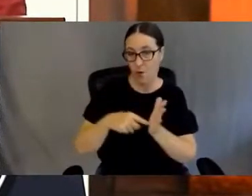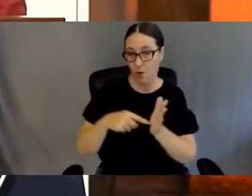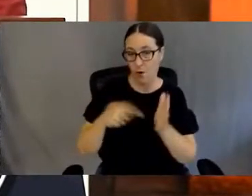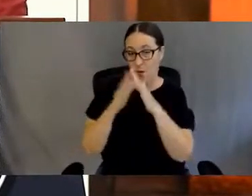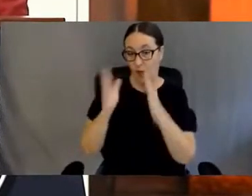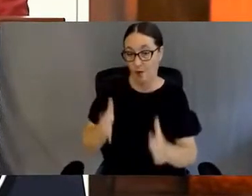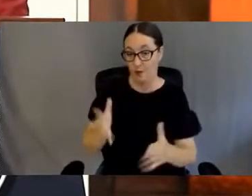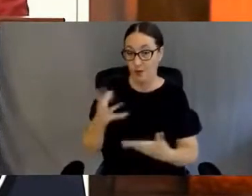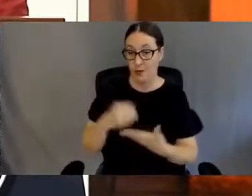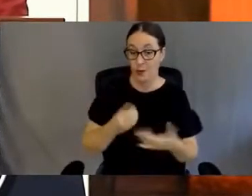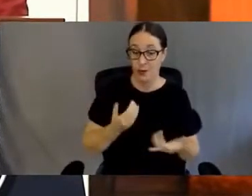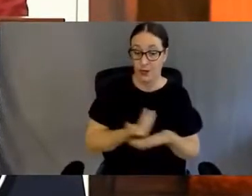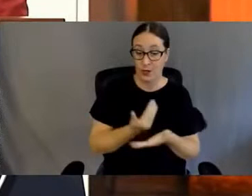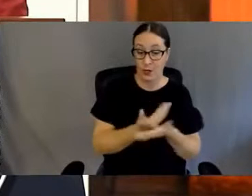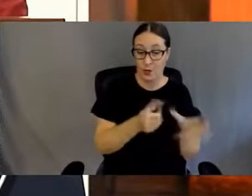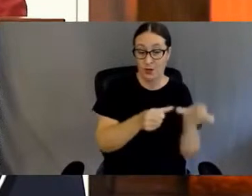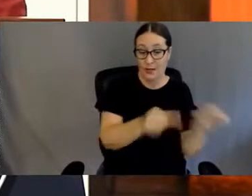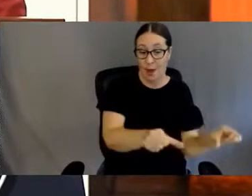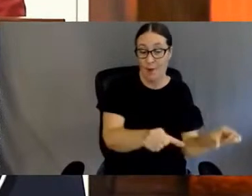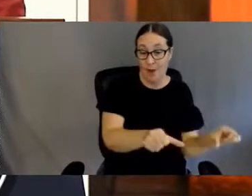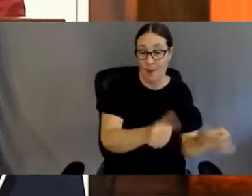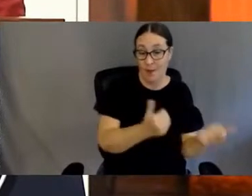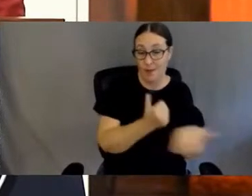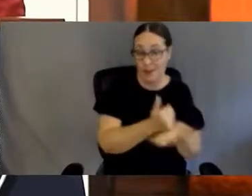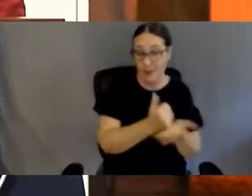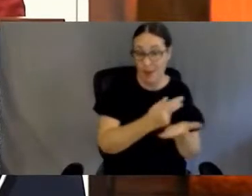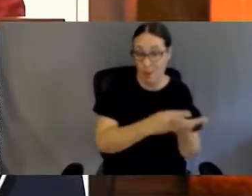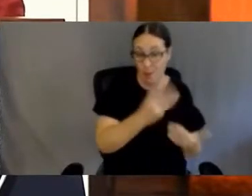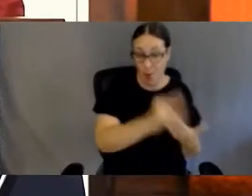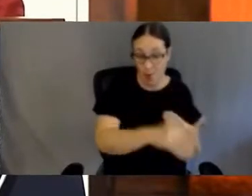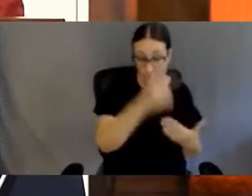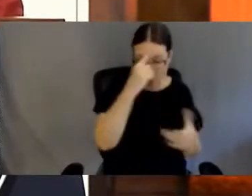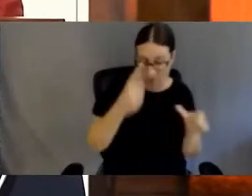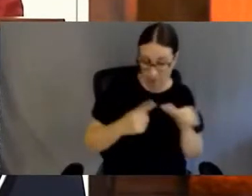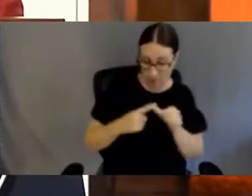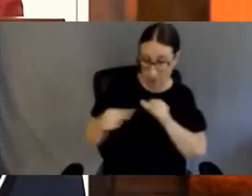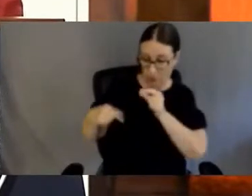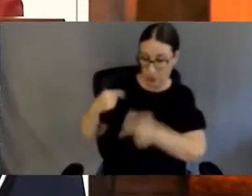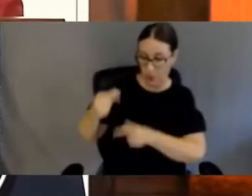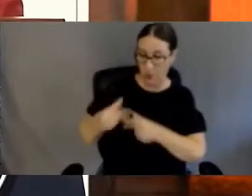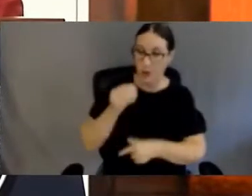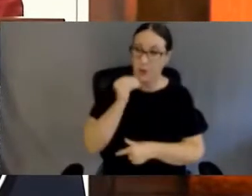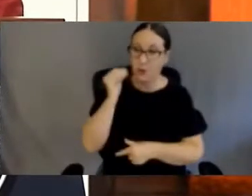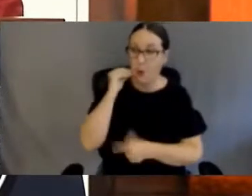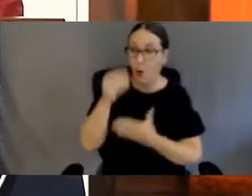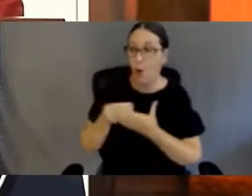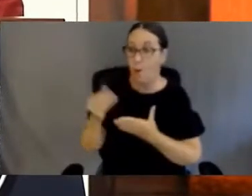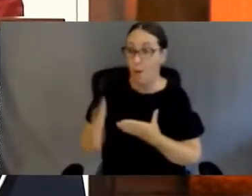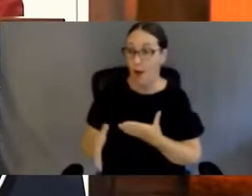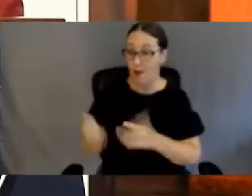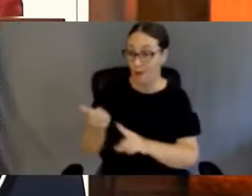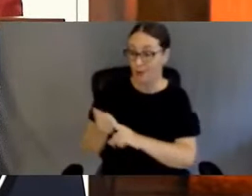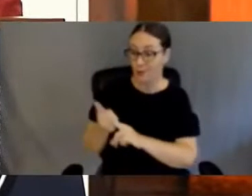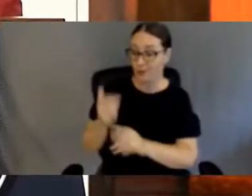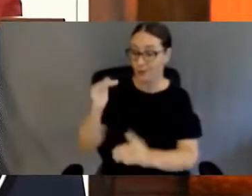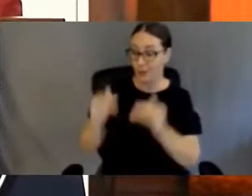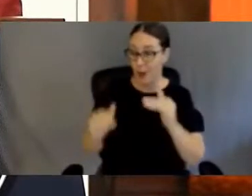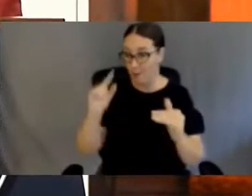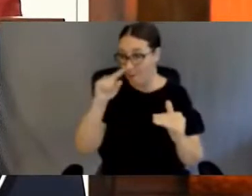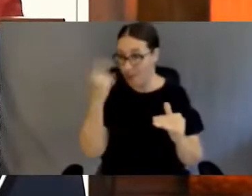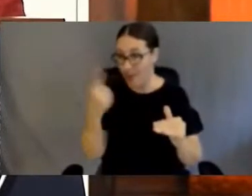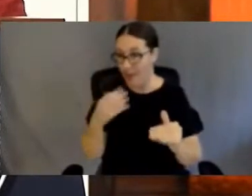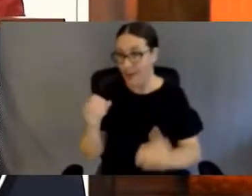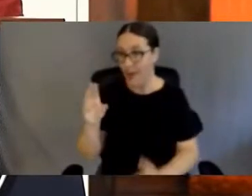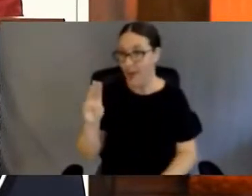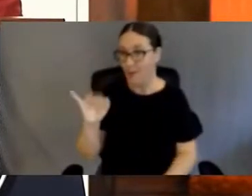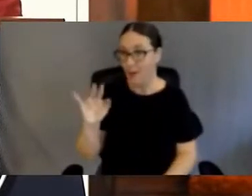new down payment assistance program for first-generation homebuyers who are disproportionately Black and minority